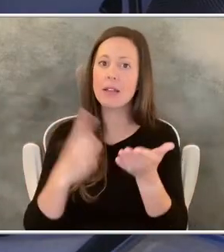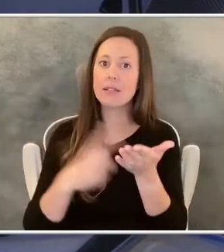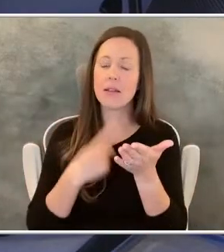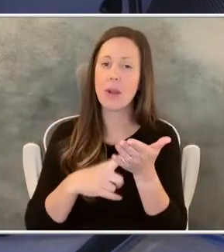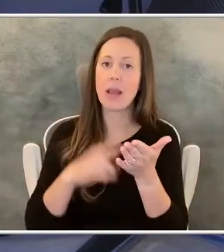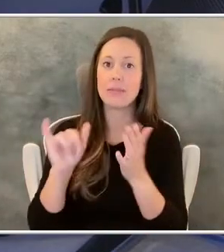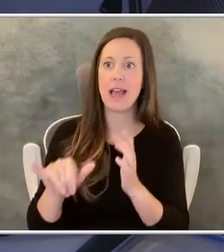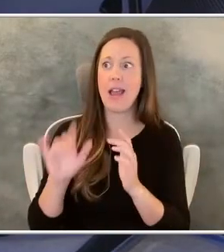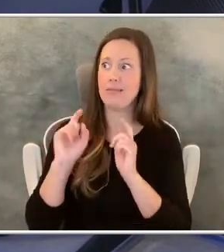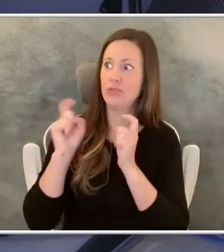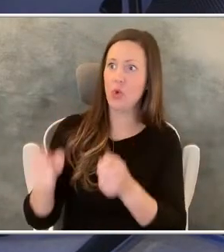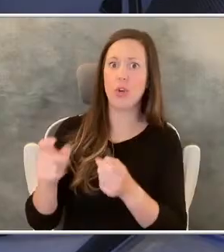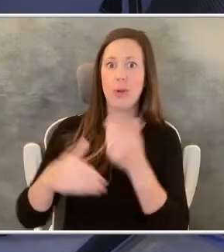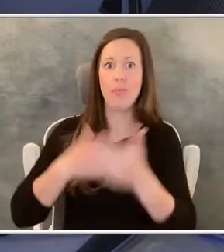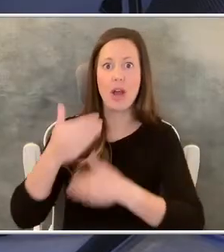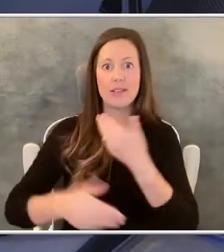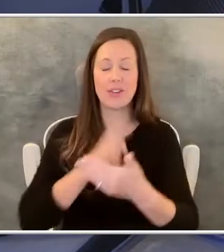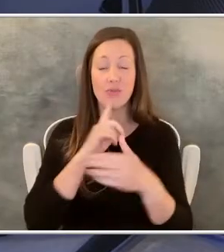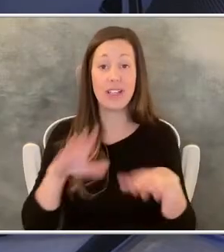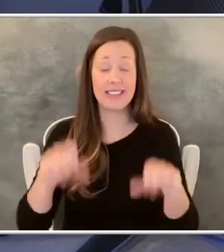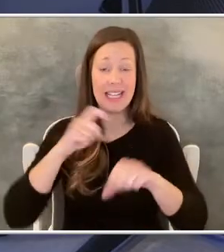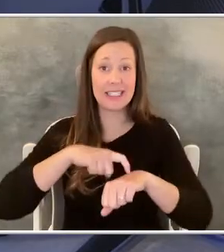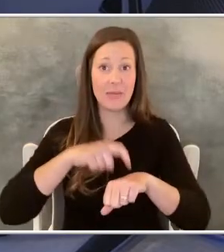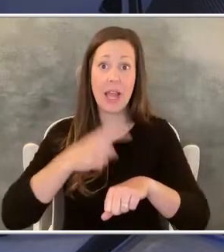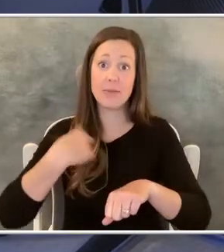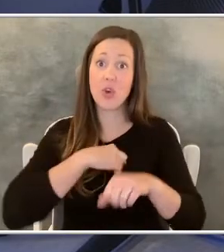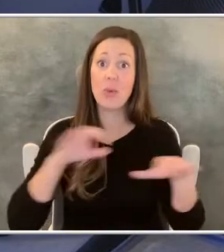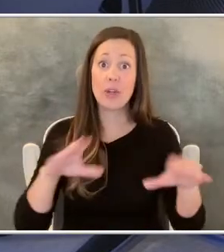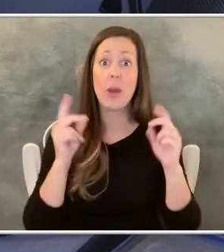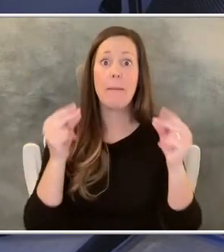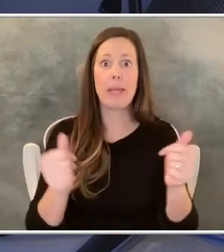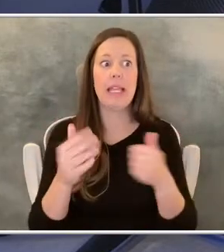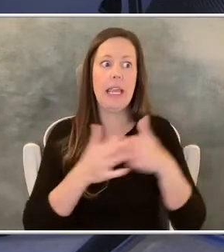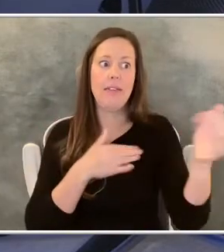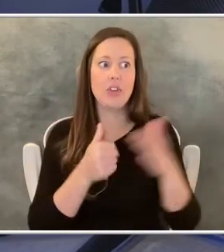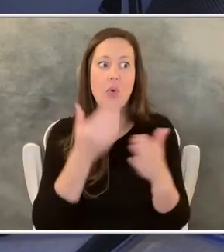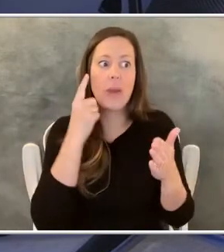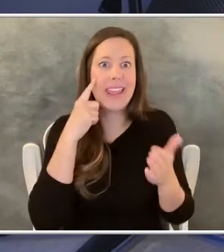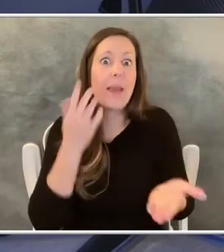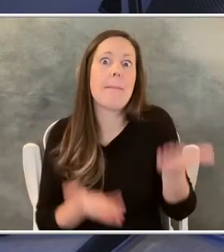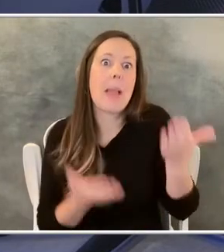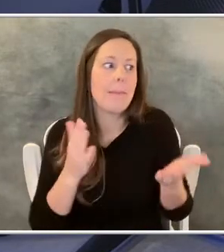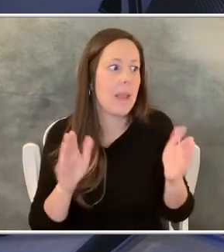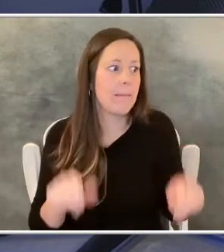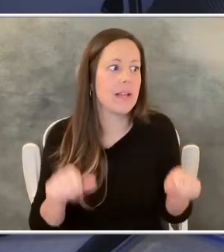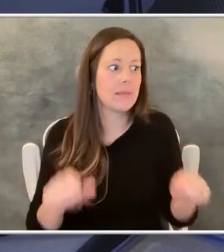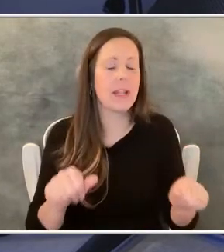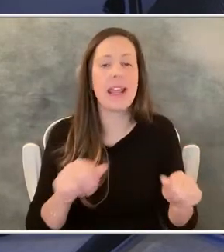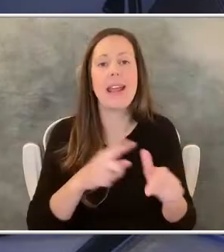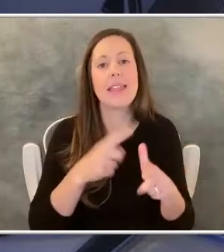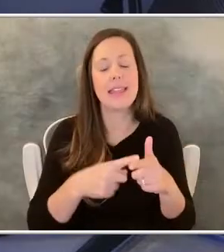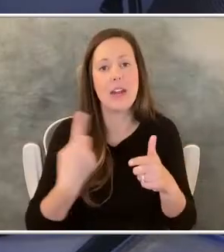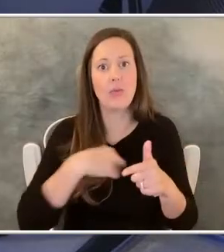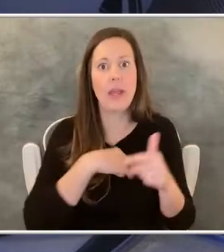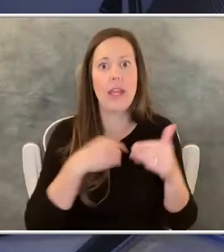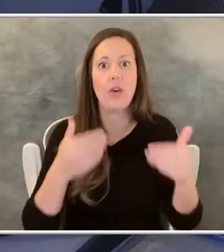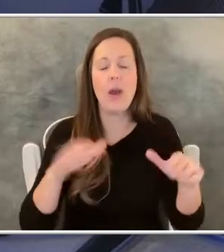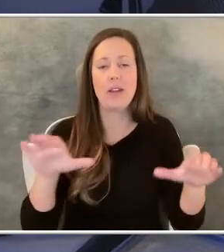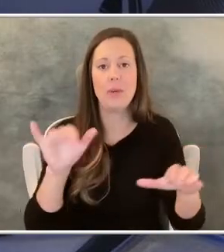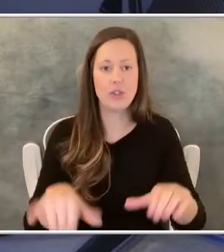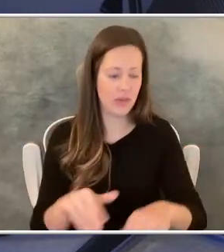it immediately as soon as we think that it could be a possibility. Then we get the HLA typing drawn. I called